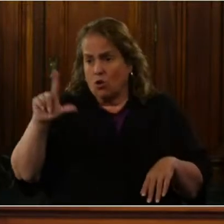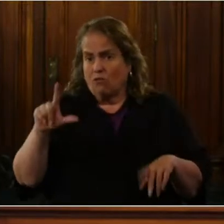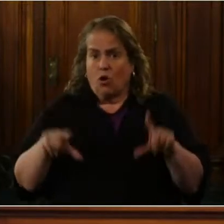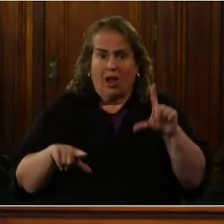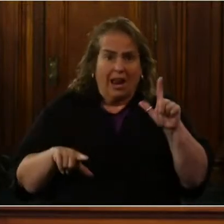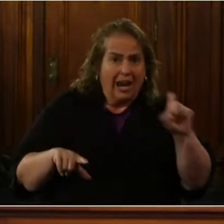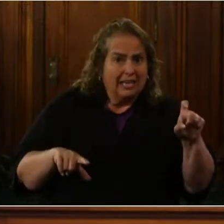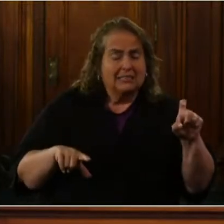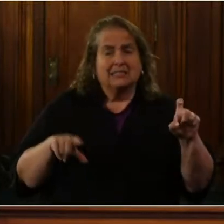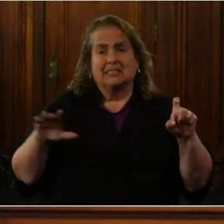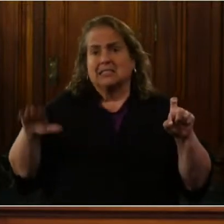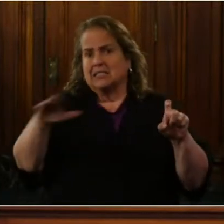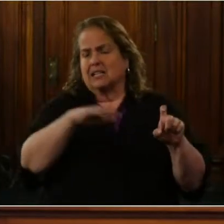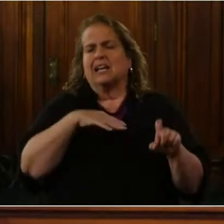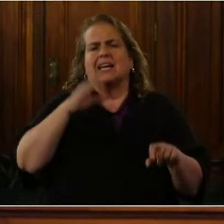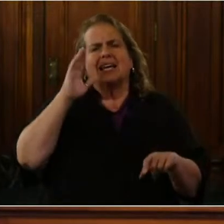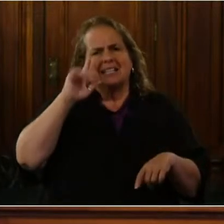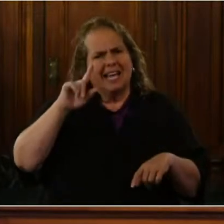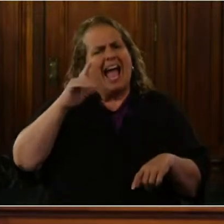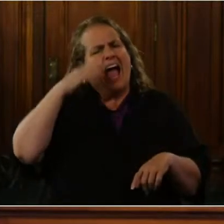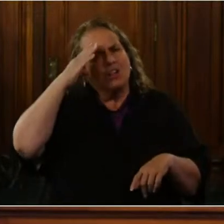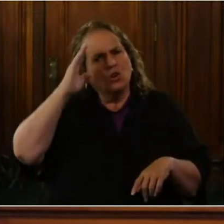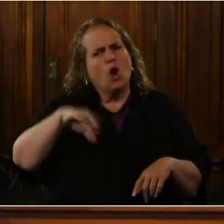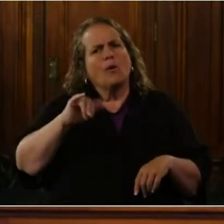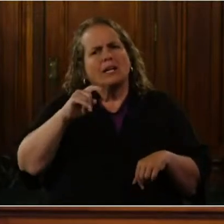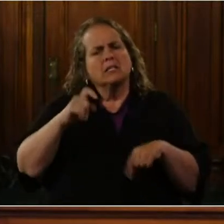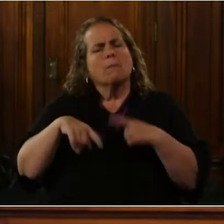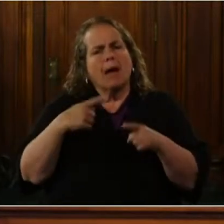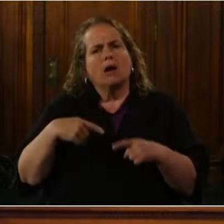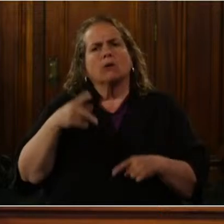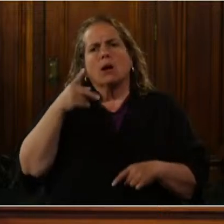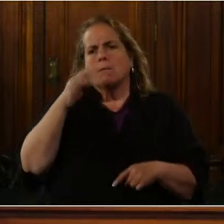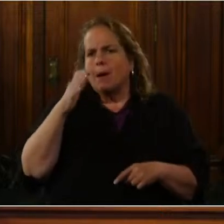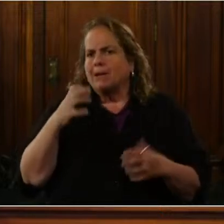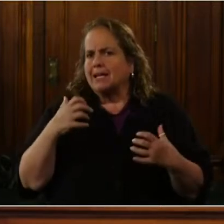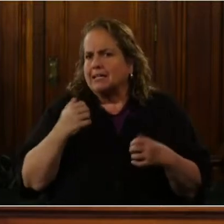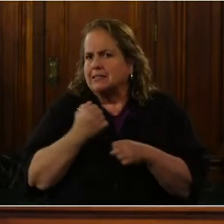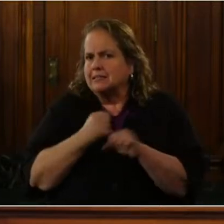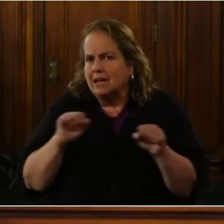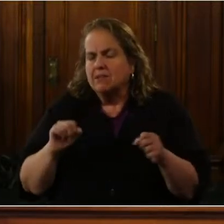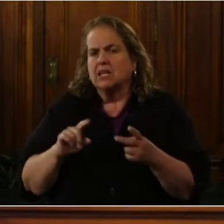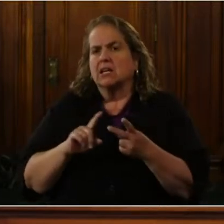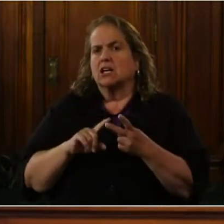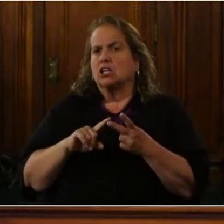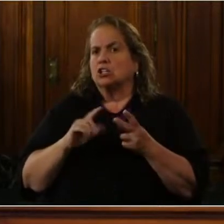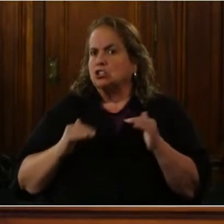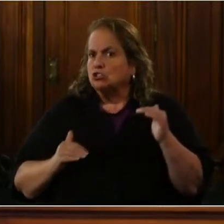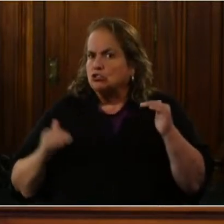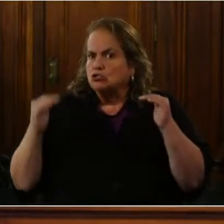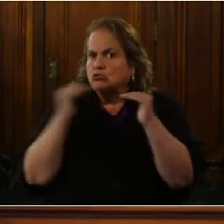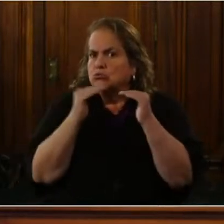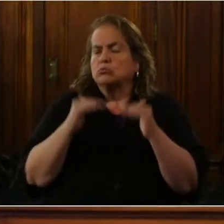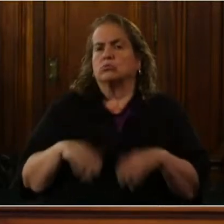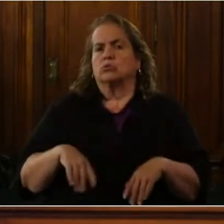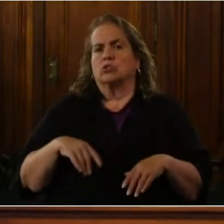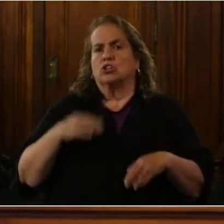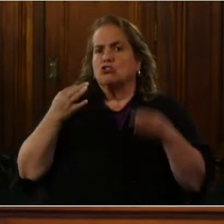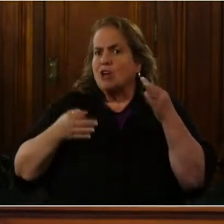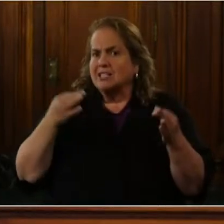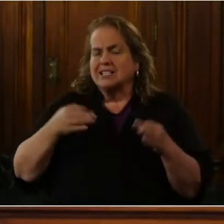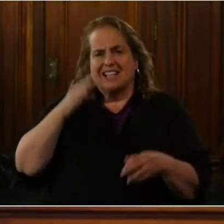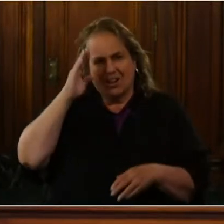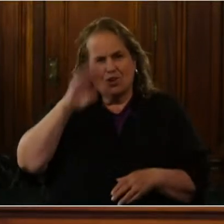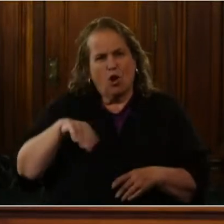justice, and it's about public safety, and everybody wanting to feel like public safety works for them and their community. Part of